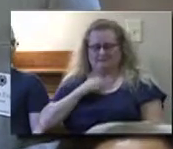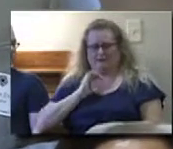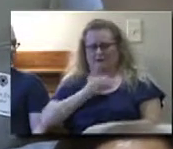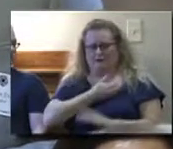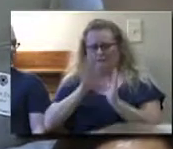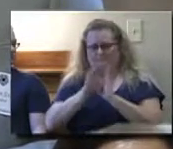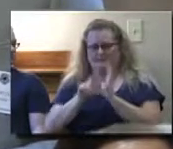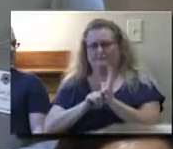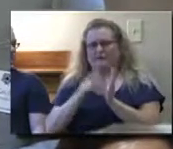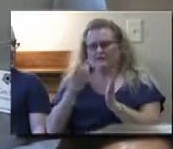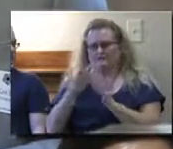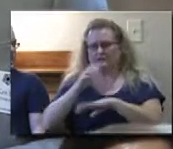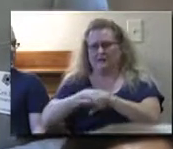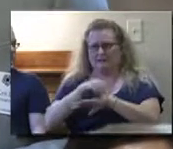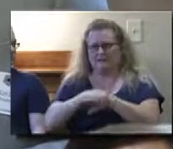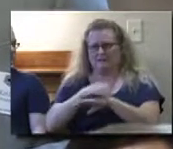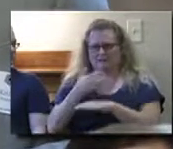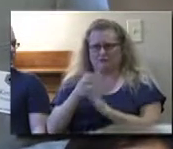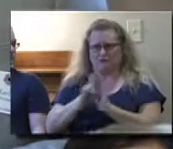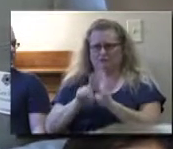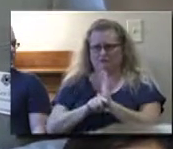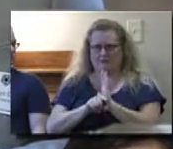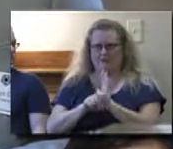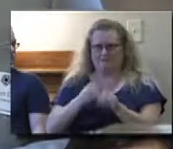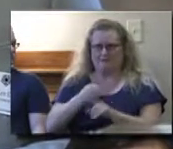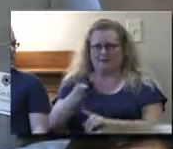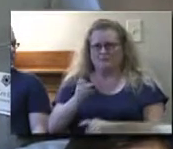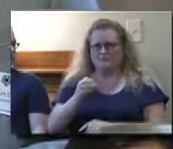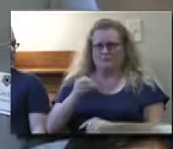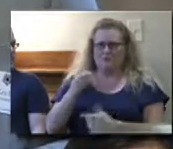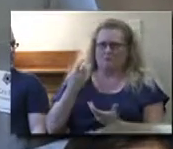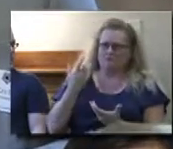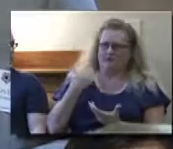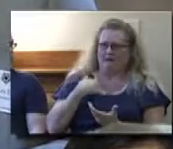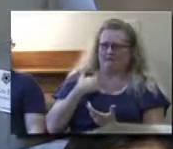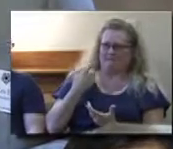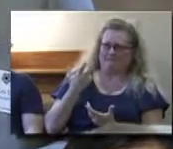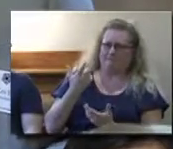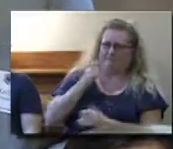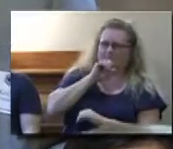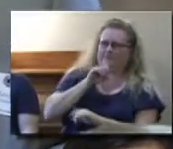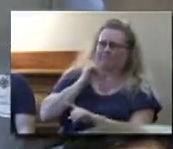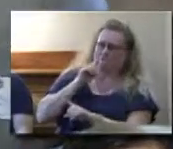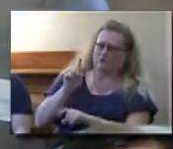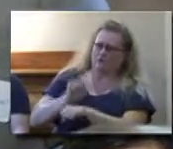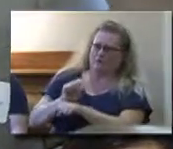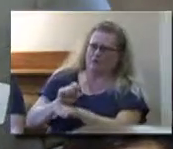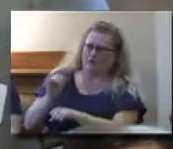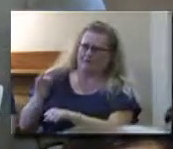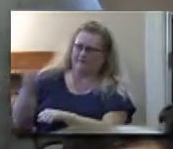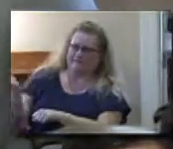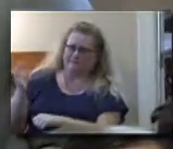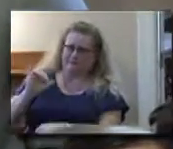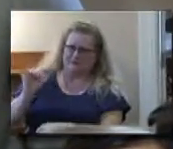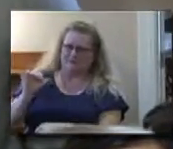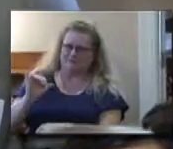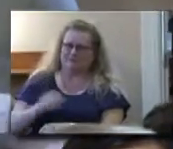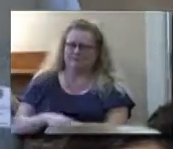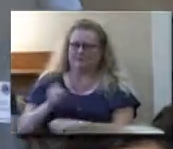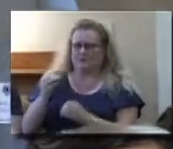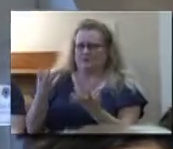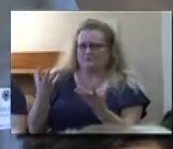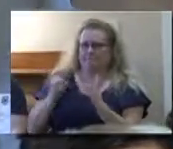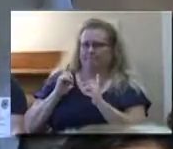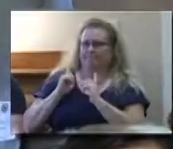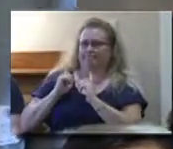we're both English undergraduate majors, and certainly have a great affinity for the work of the other representative at the table. So with that,